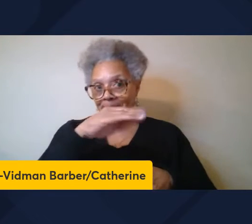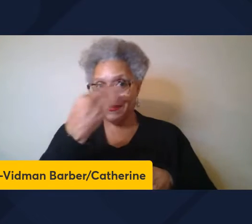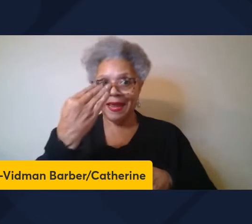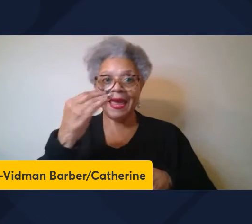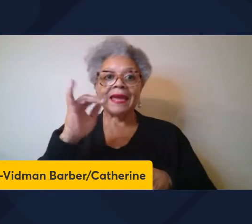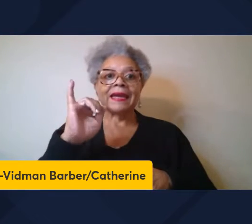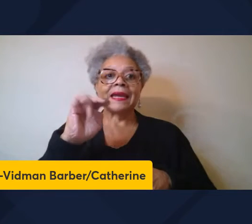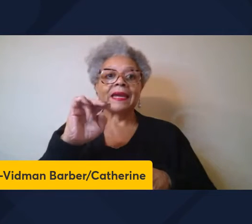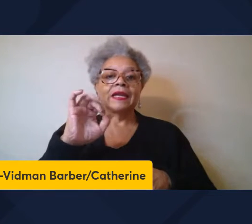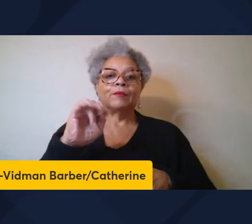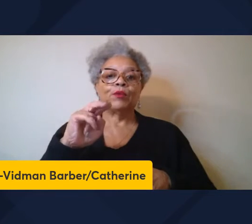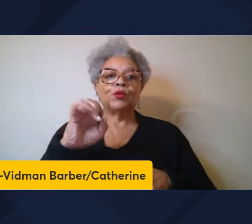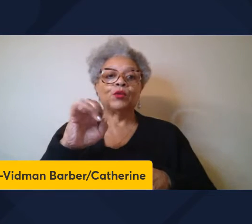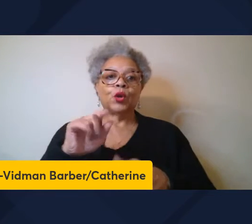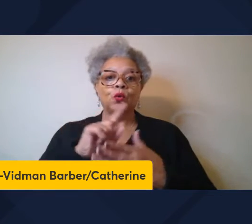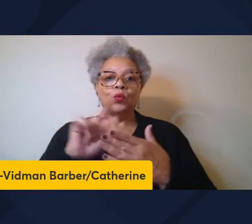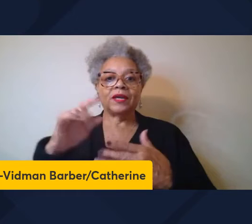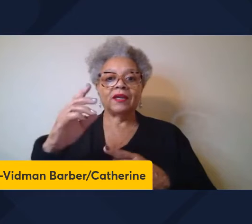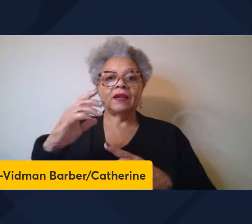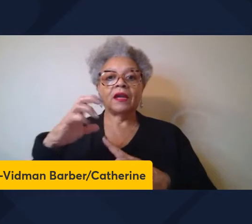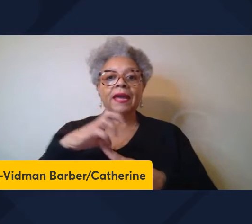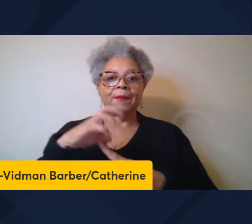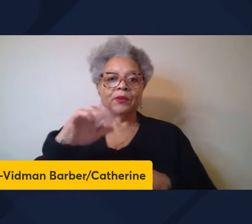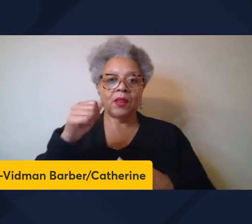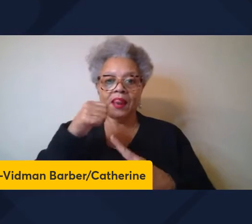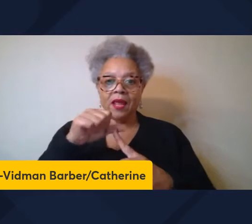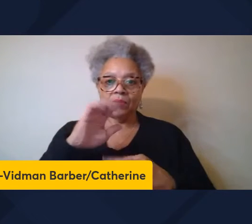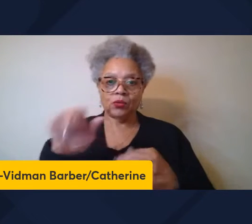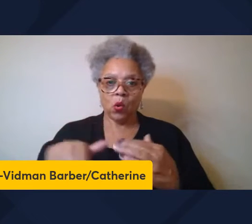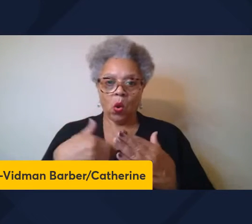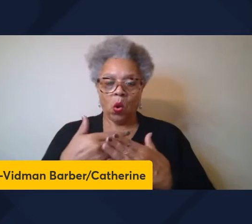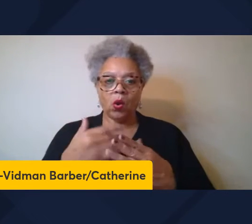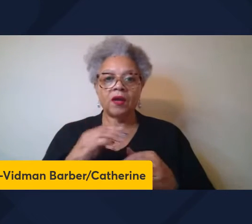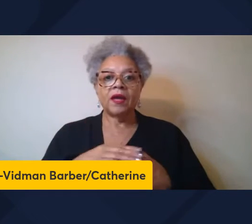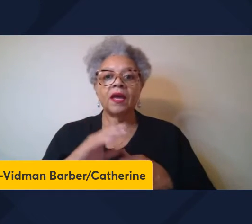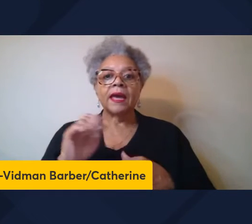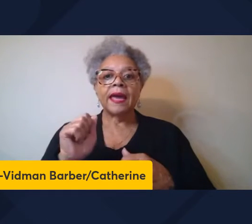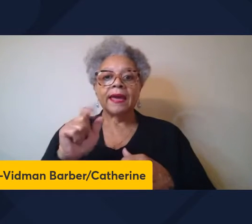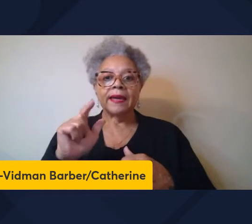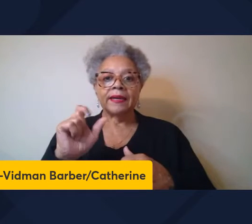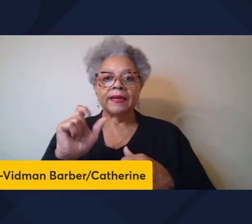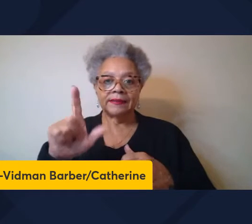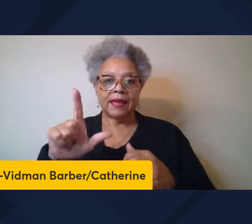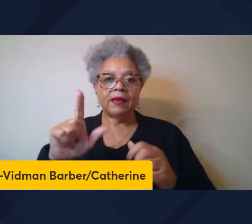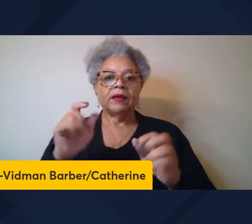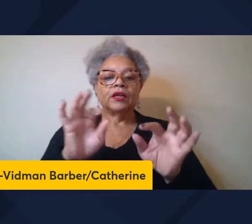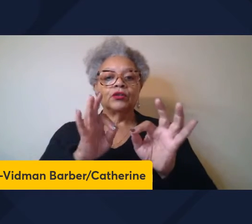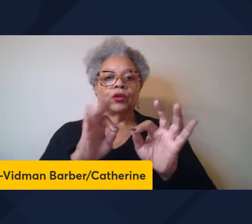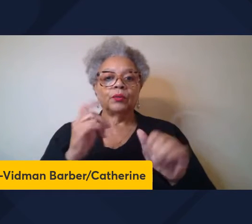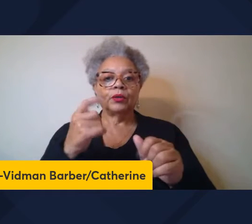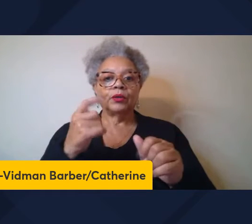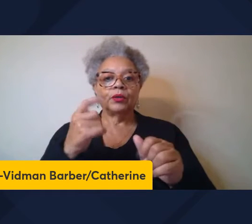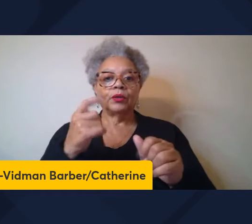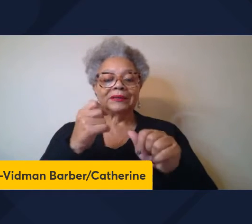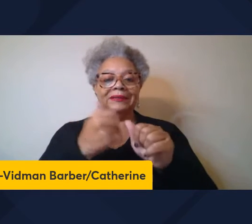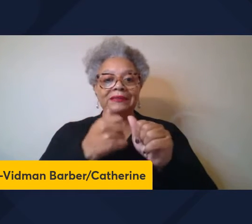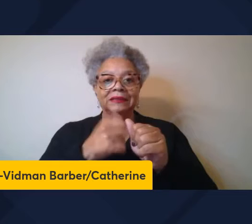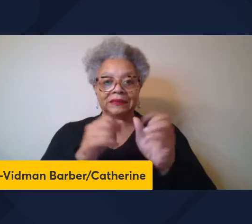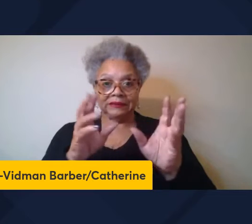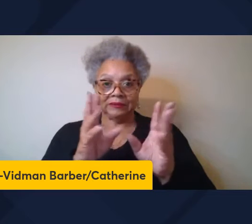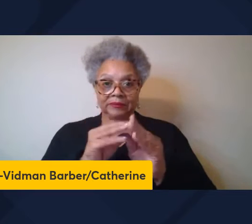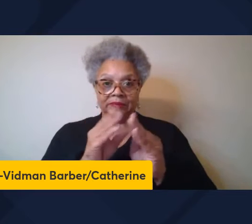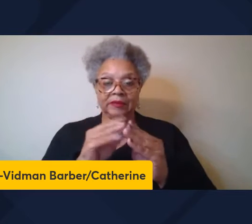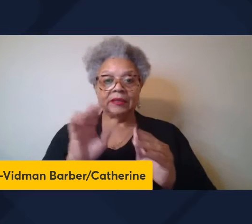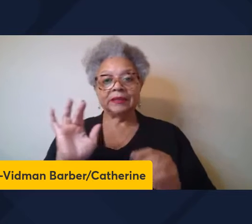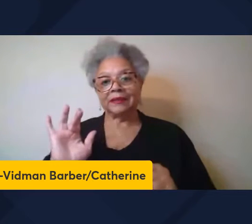accessibility purposes. We will have live captions and ASL interpreters during each session please click on the CC